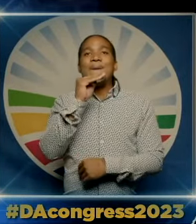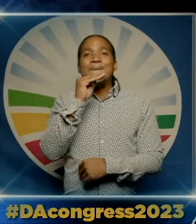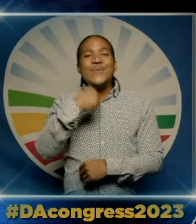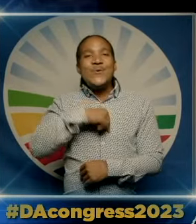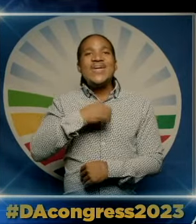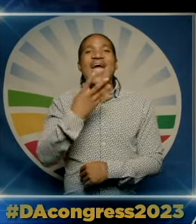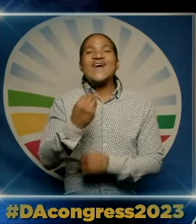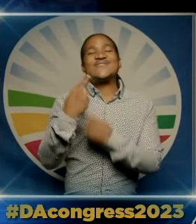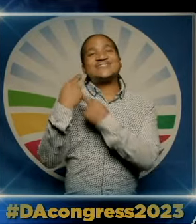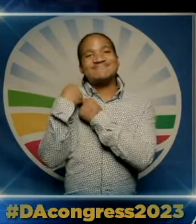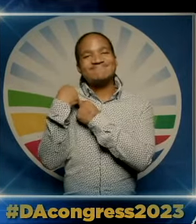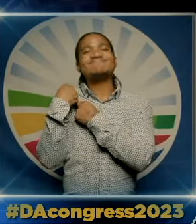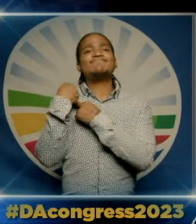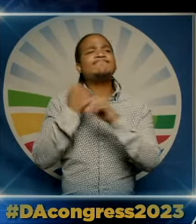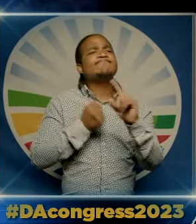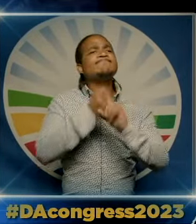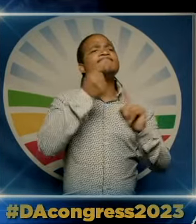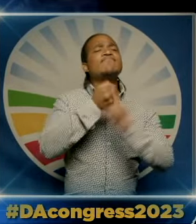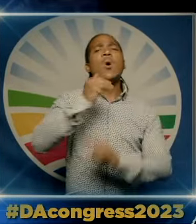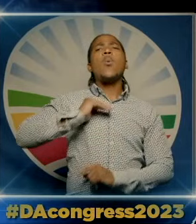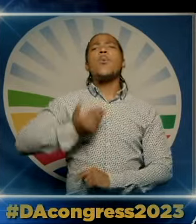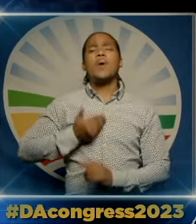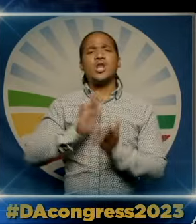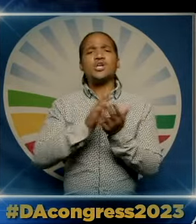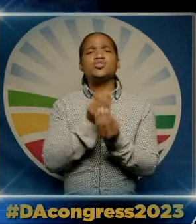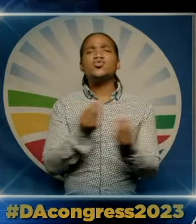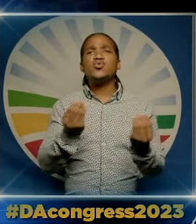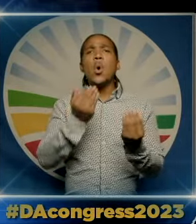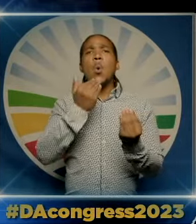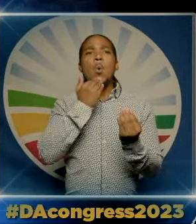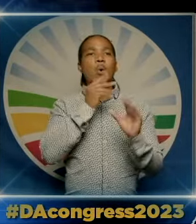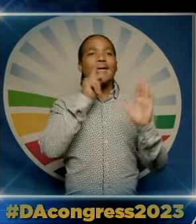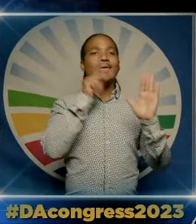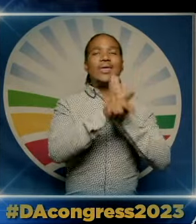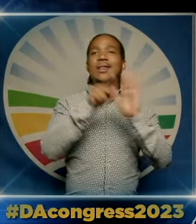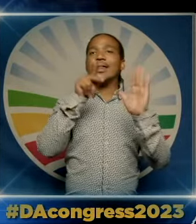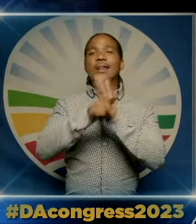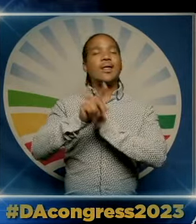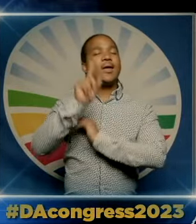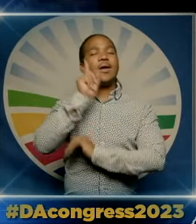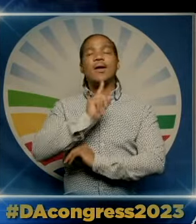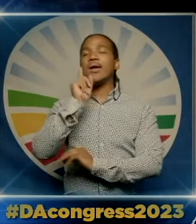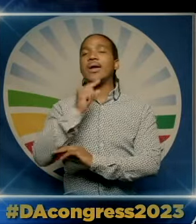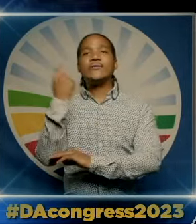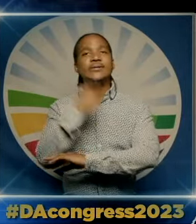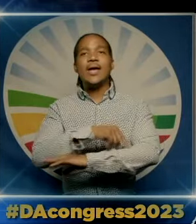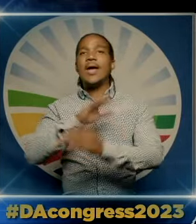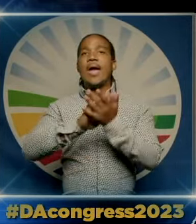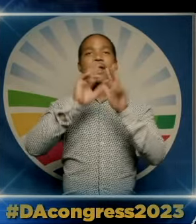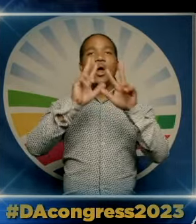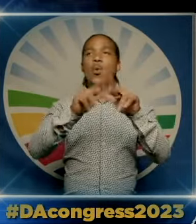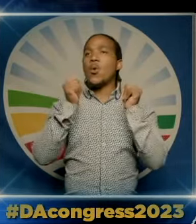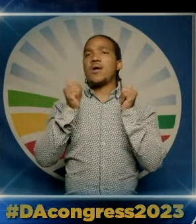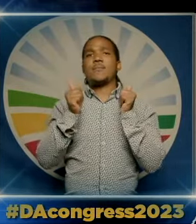Sinoxanduva lokulwela abafazi nabantwana ababulawayo bedlwengulwa imihla nezolo. But we can only do